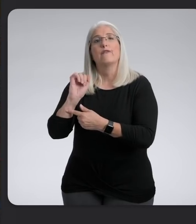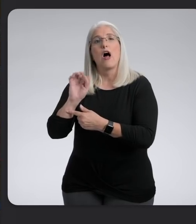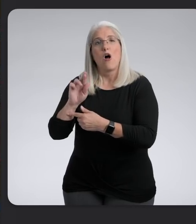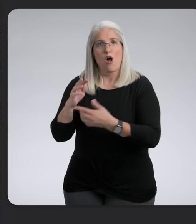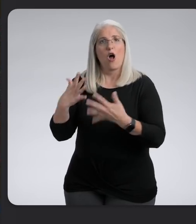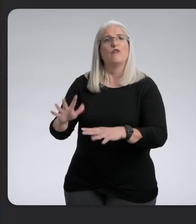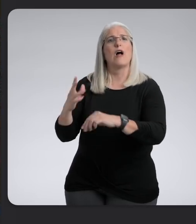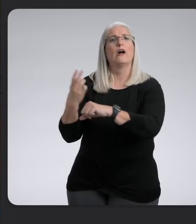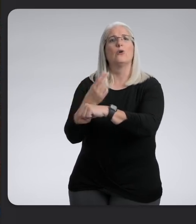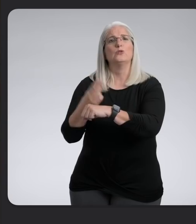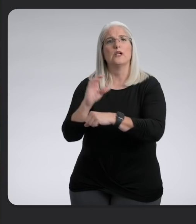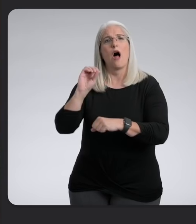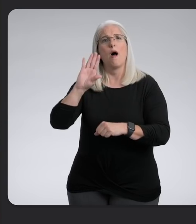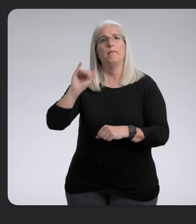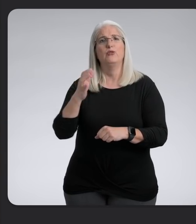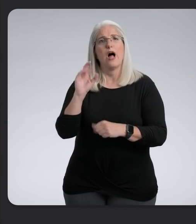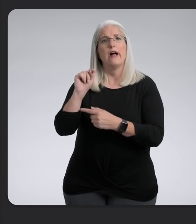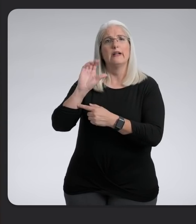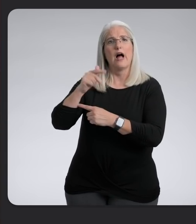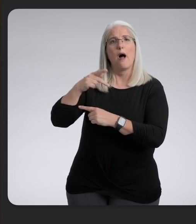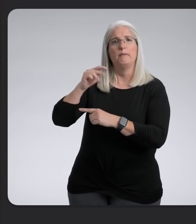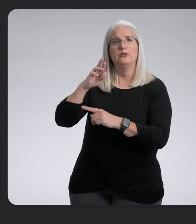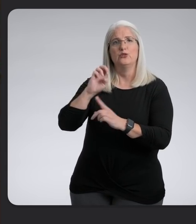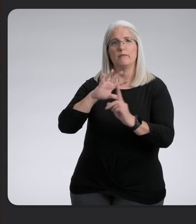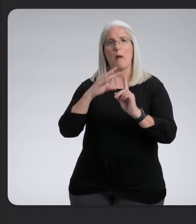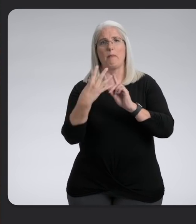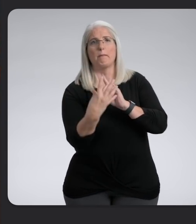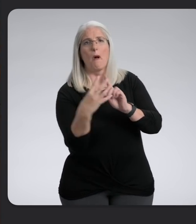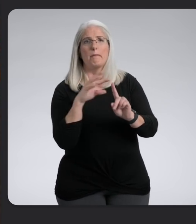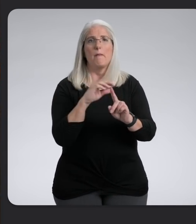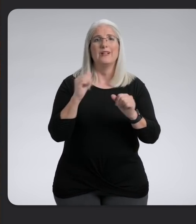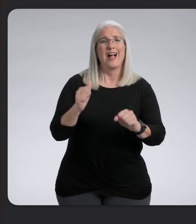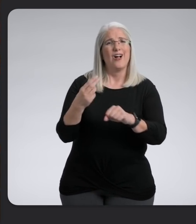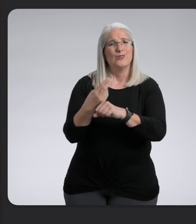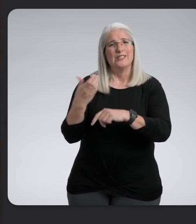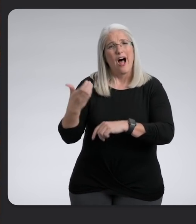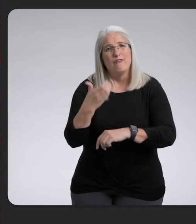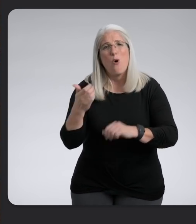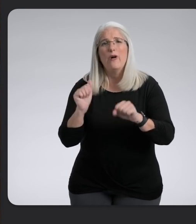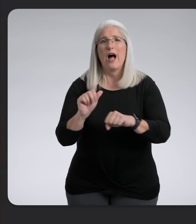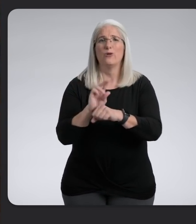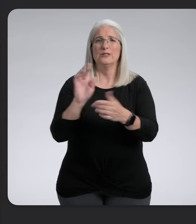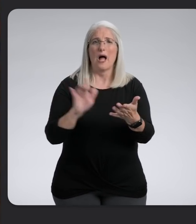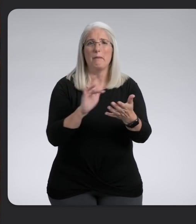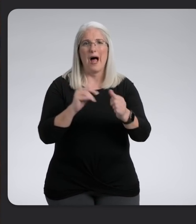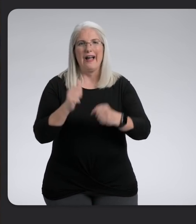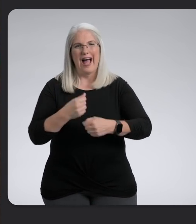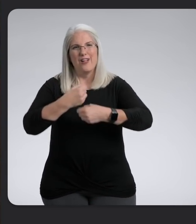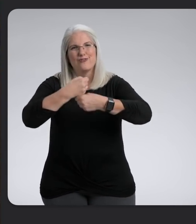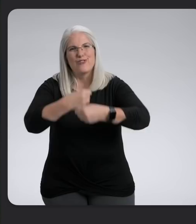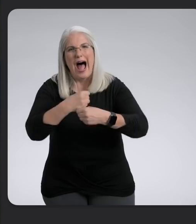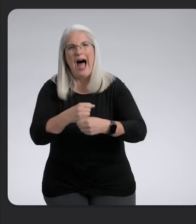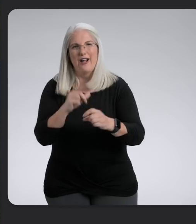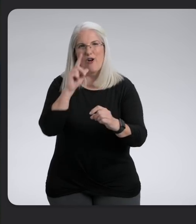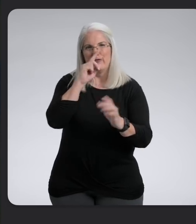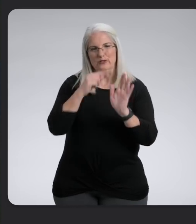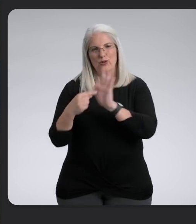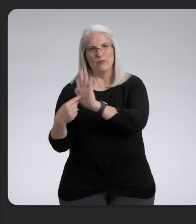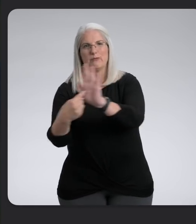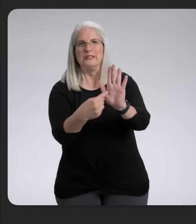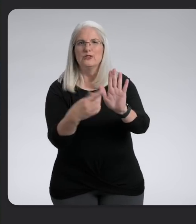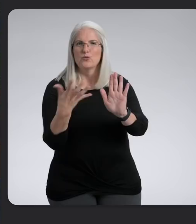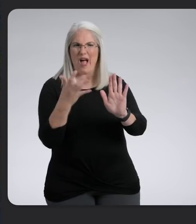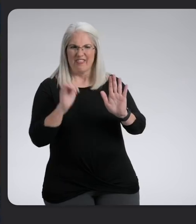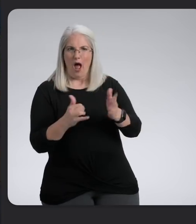they can use an iPhone and Mac to easily create a virtual representation of their merchandise. This will allow